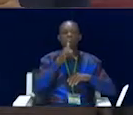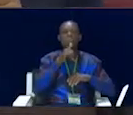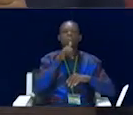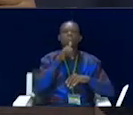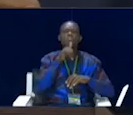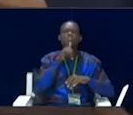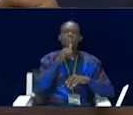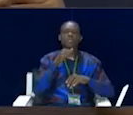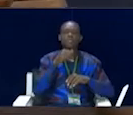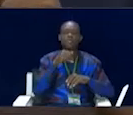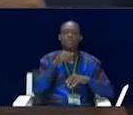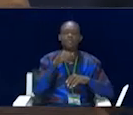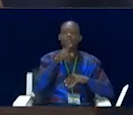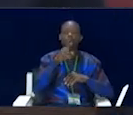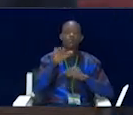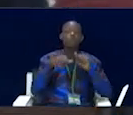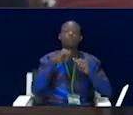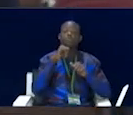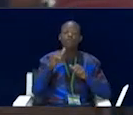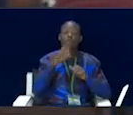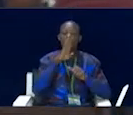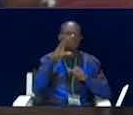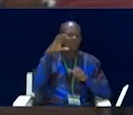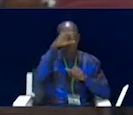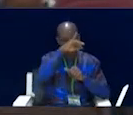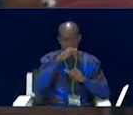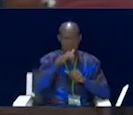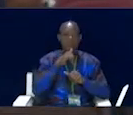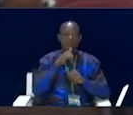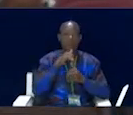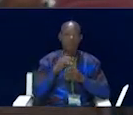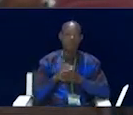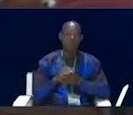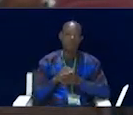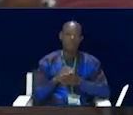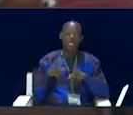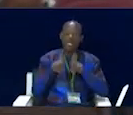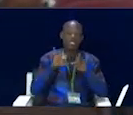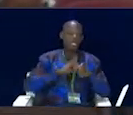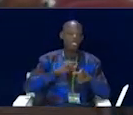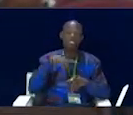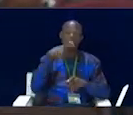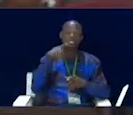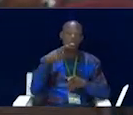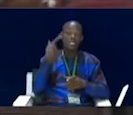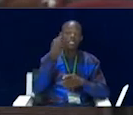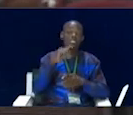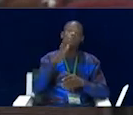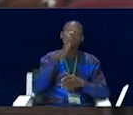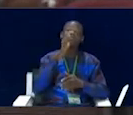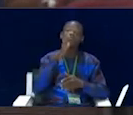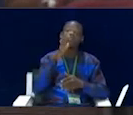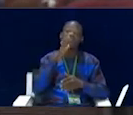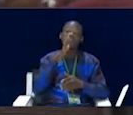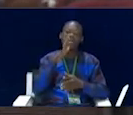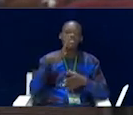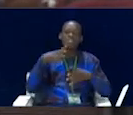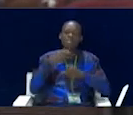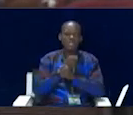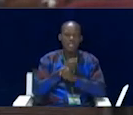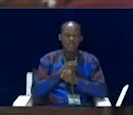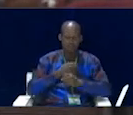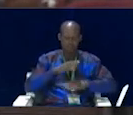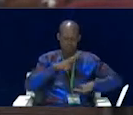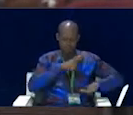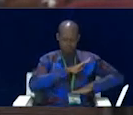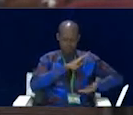Discouragement. You must not be discouraged. Like I said earlier, the woman with the issue of blood, she took courage. It